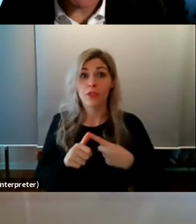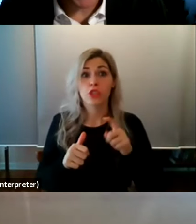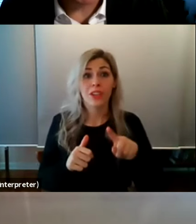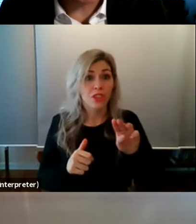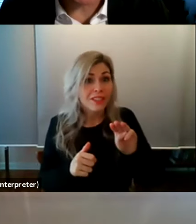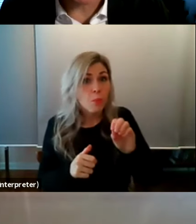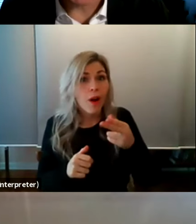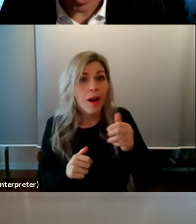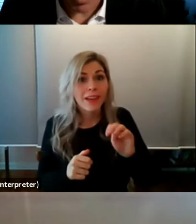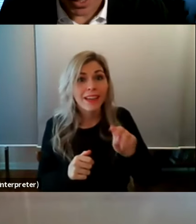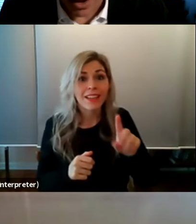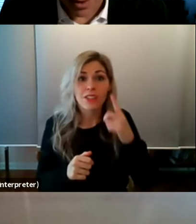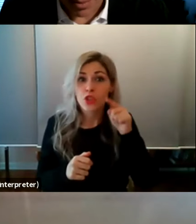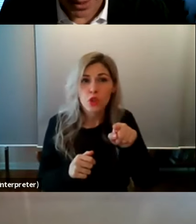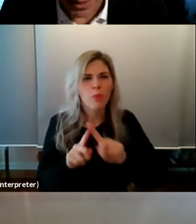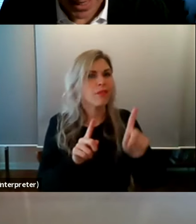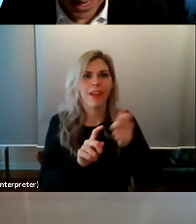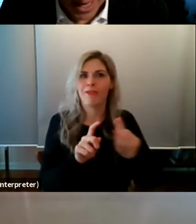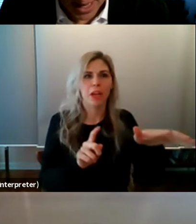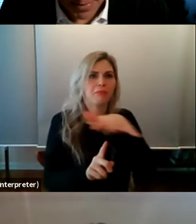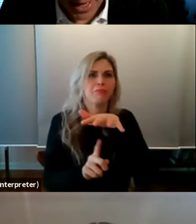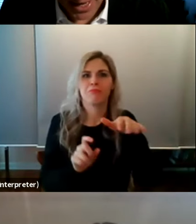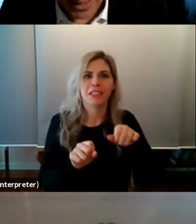question I have for you, but it's really open to everybody.